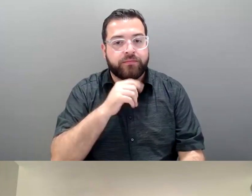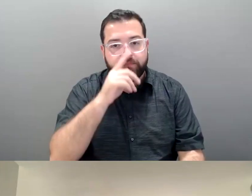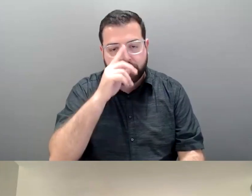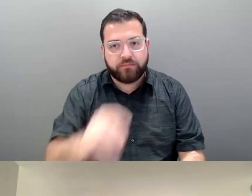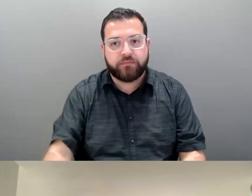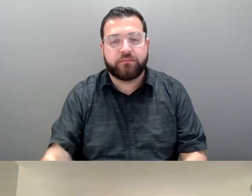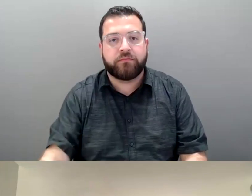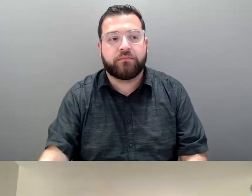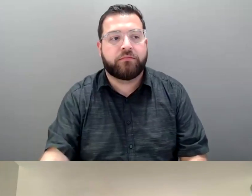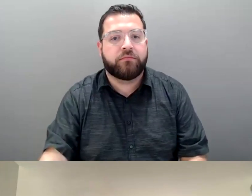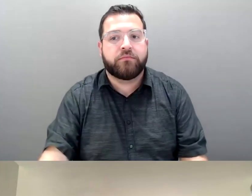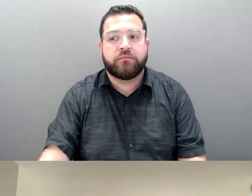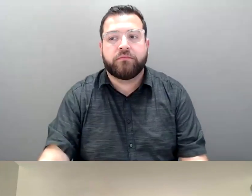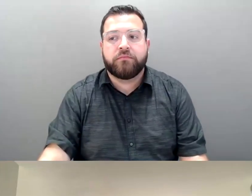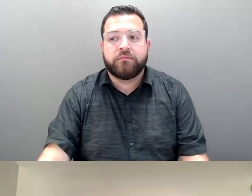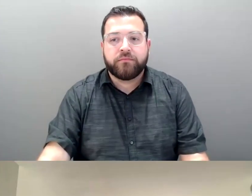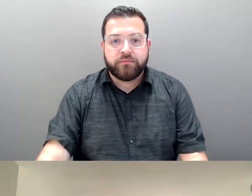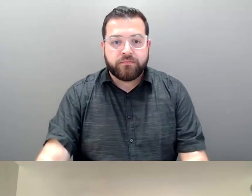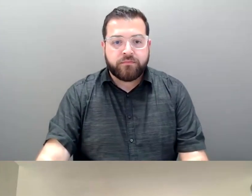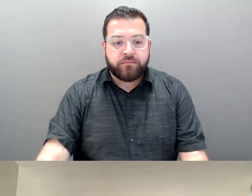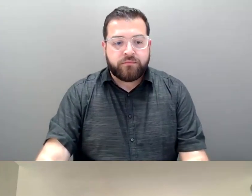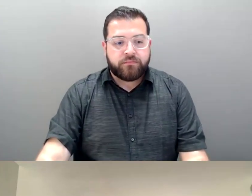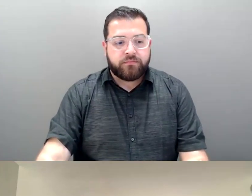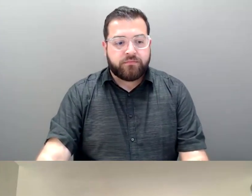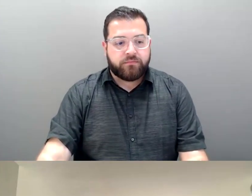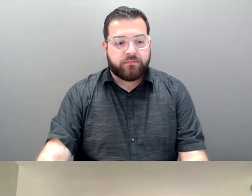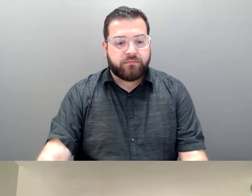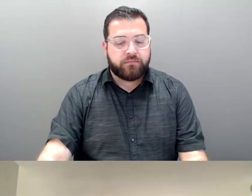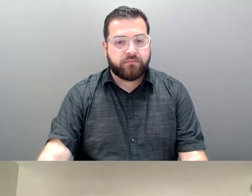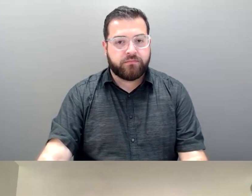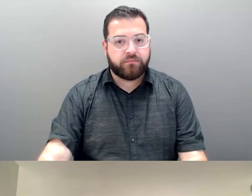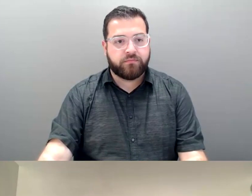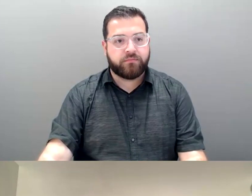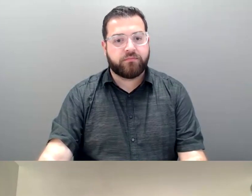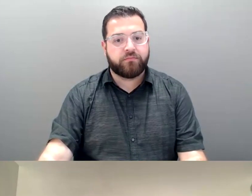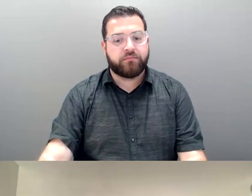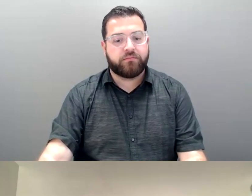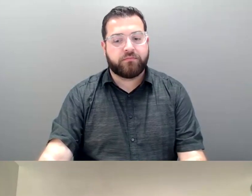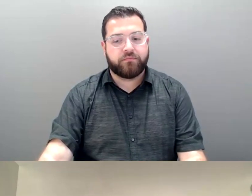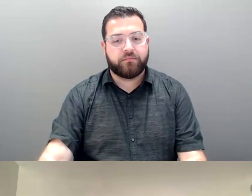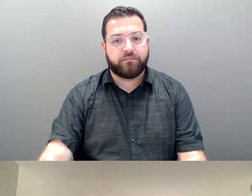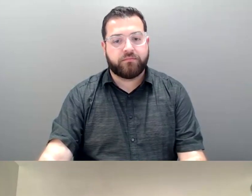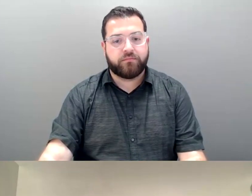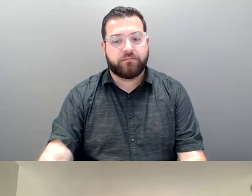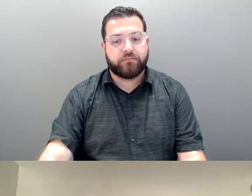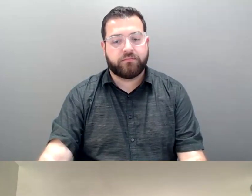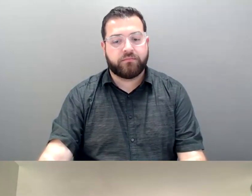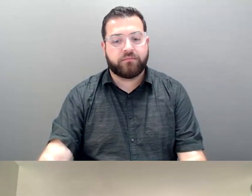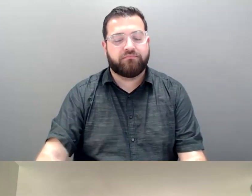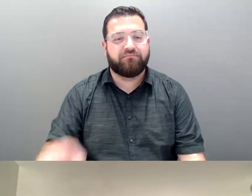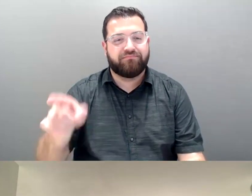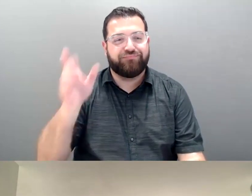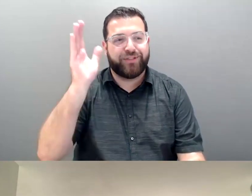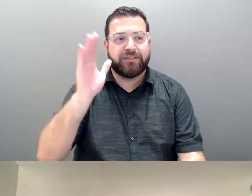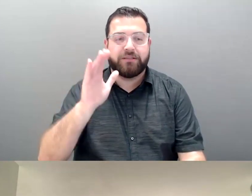Because it's a really juicy, lengthy, complex presentation, and I think it deserves